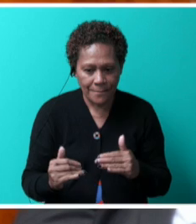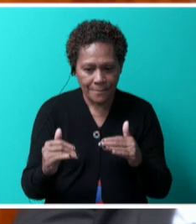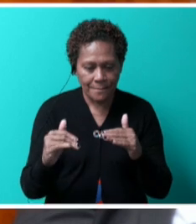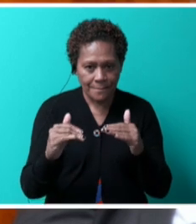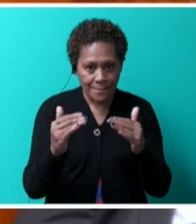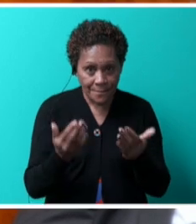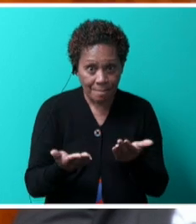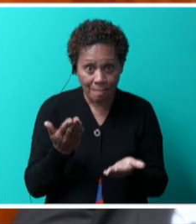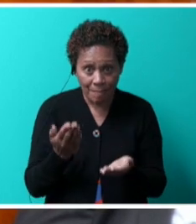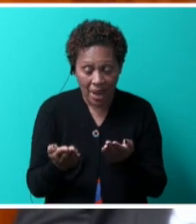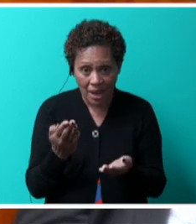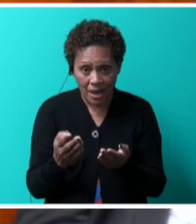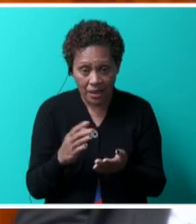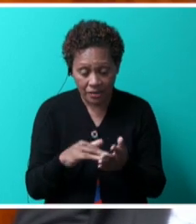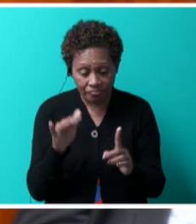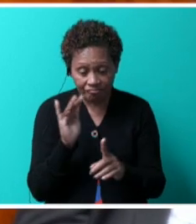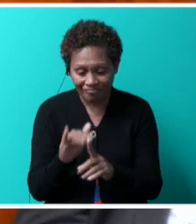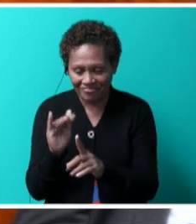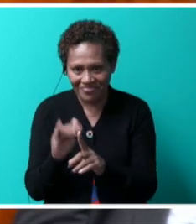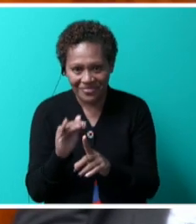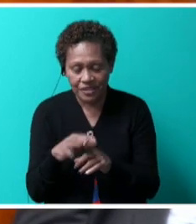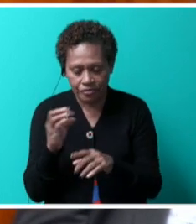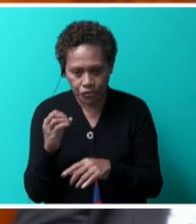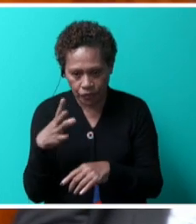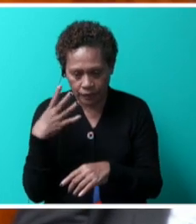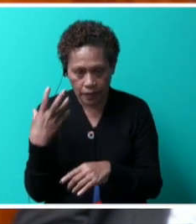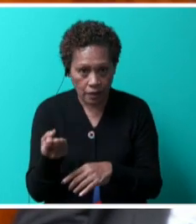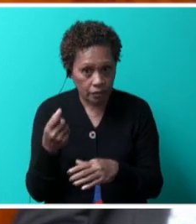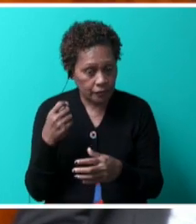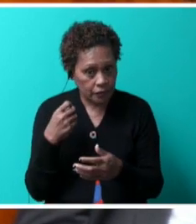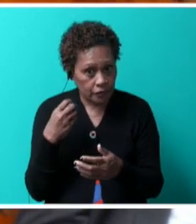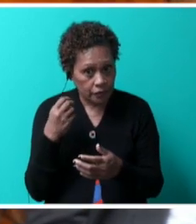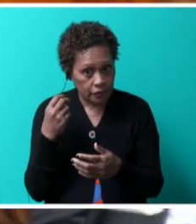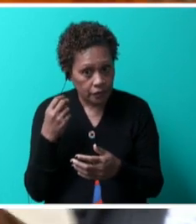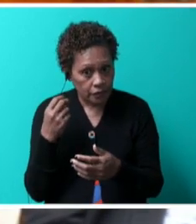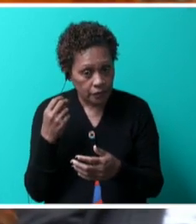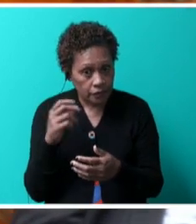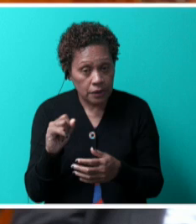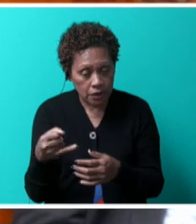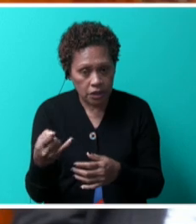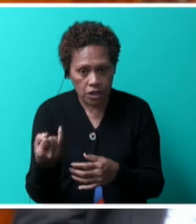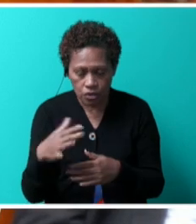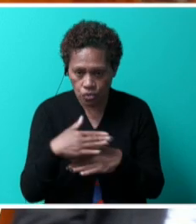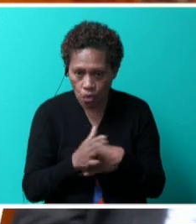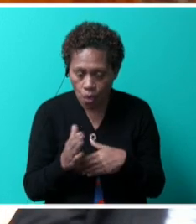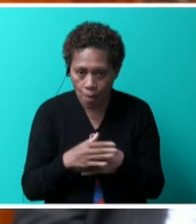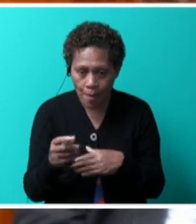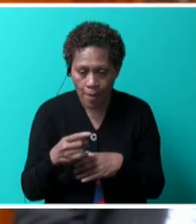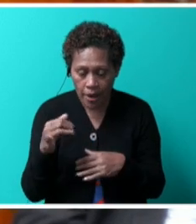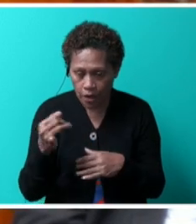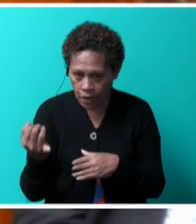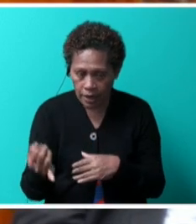strengthens the sugar industry where it remains viable, while at the same time opening new income pathways